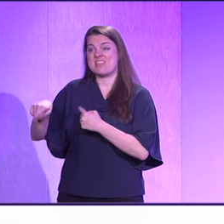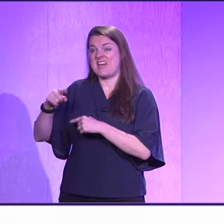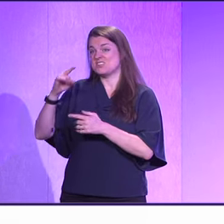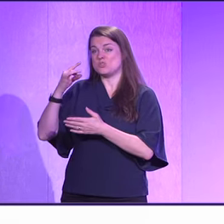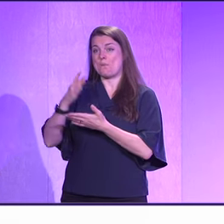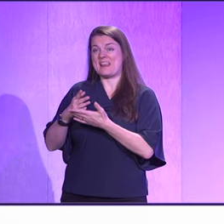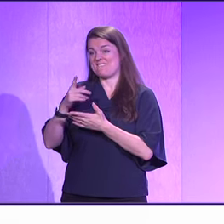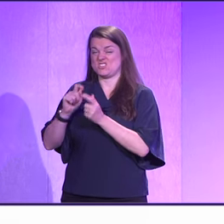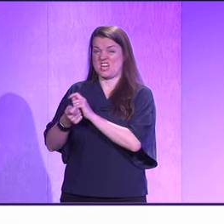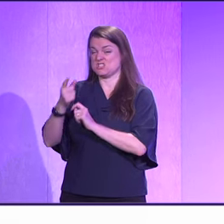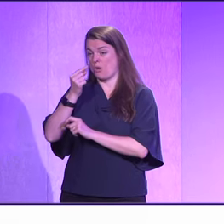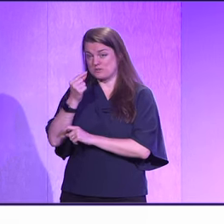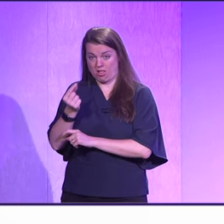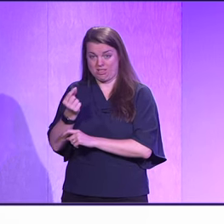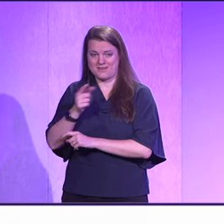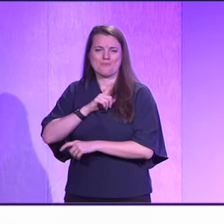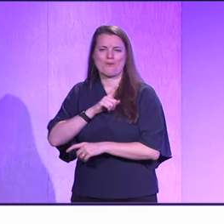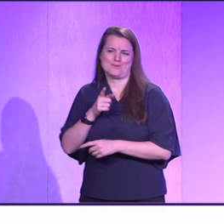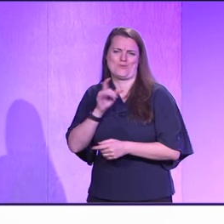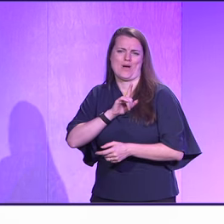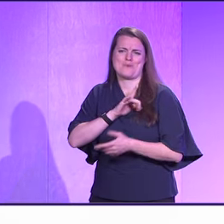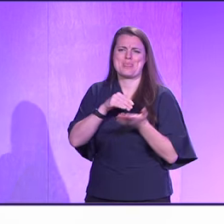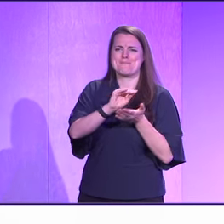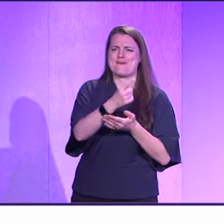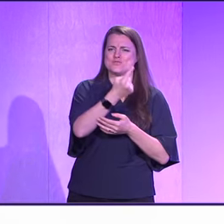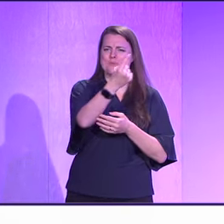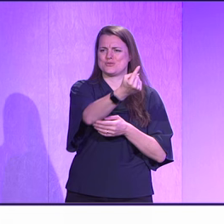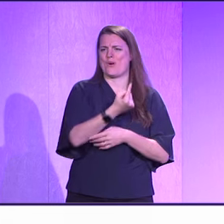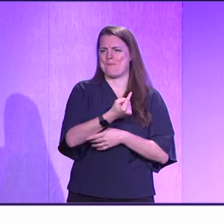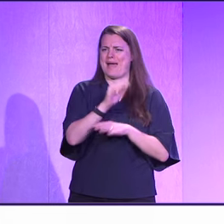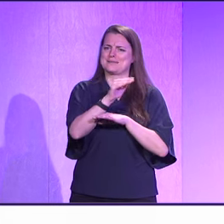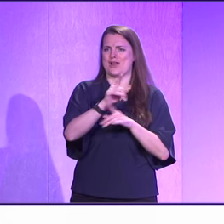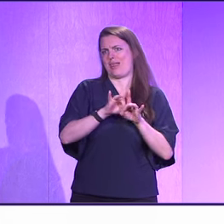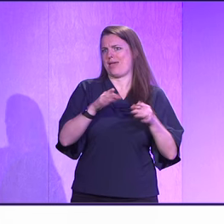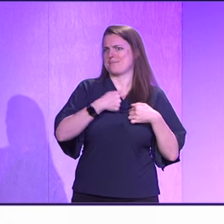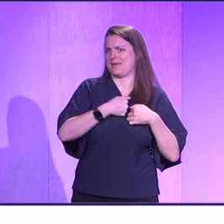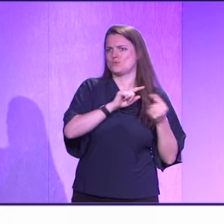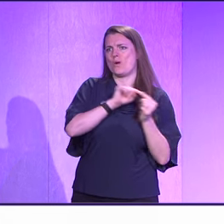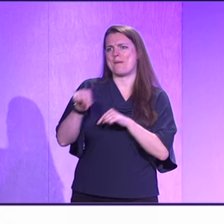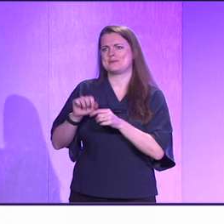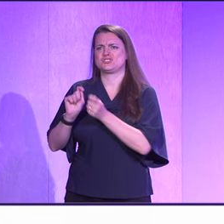happen. Otherwise, they would have done it by themselves. Why would they be paying you money? Why would they pay me money? I still don't know.